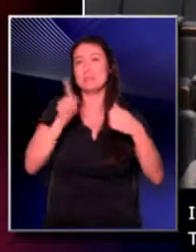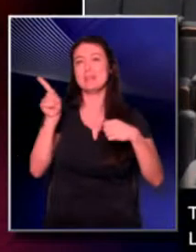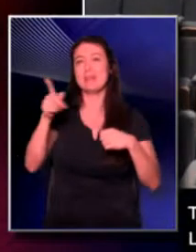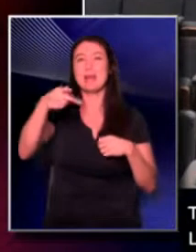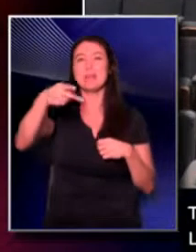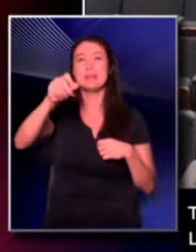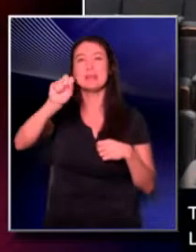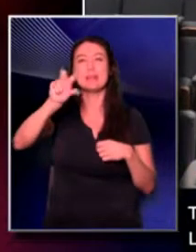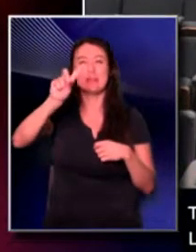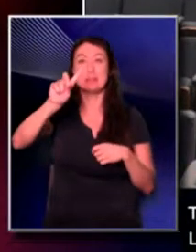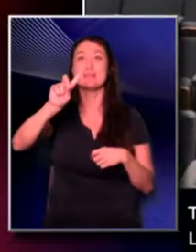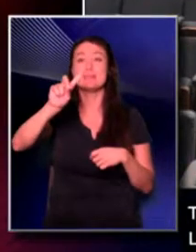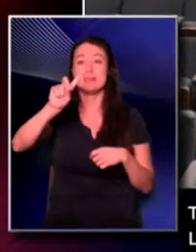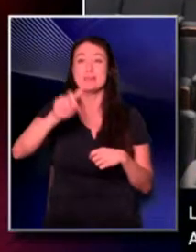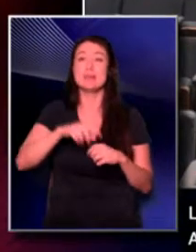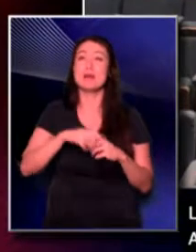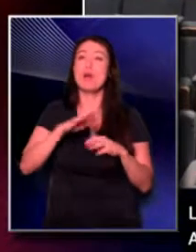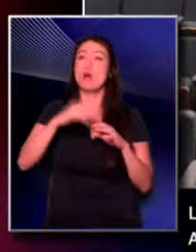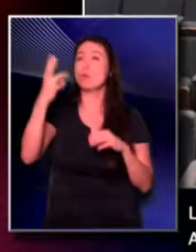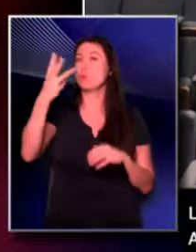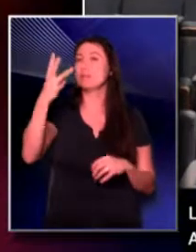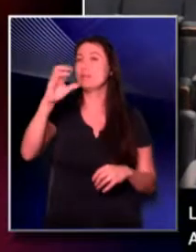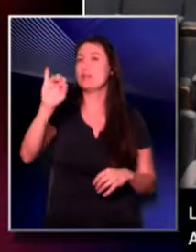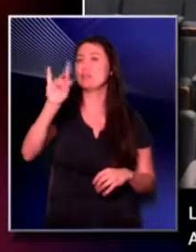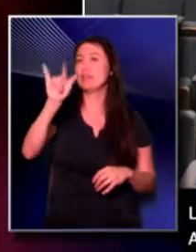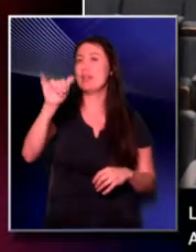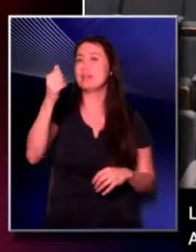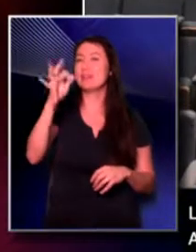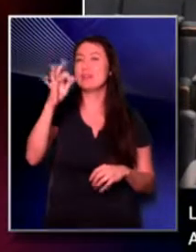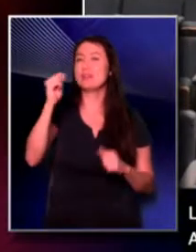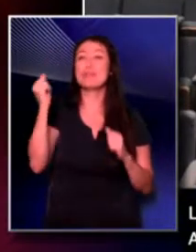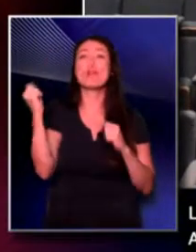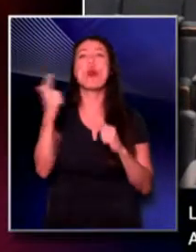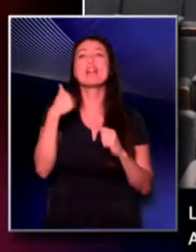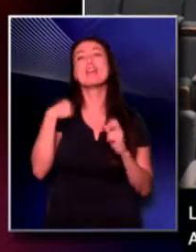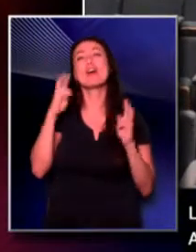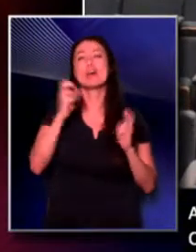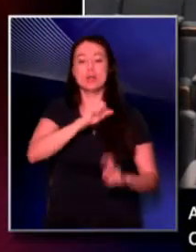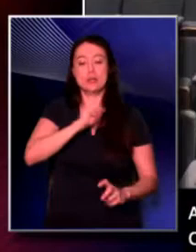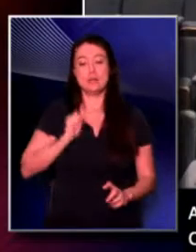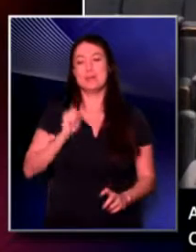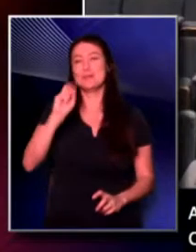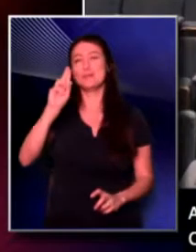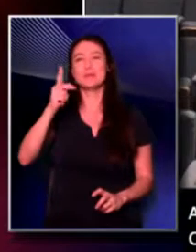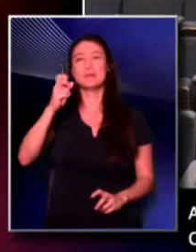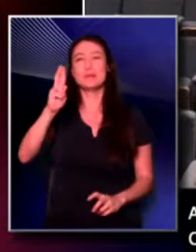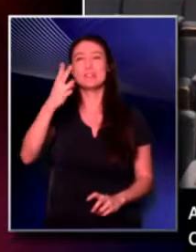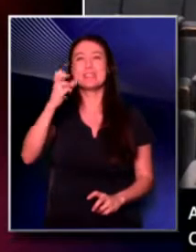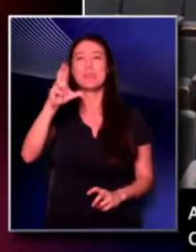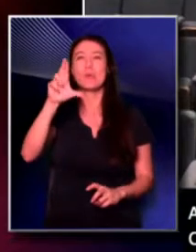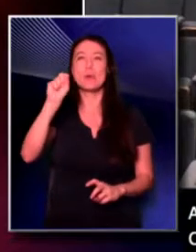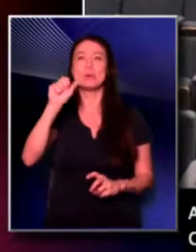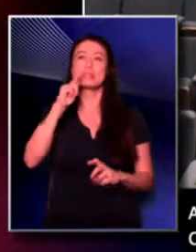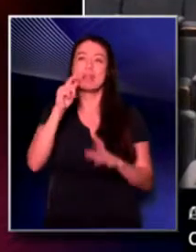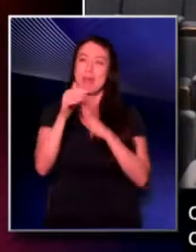Day School campus on Wednesday, July 19th, for all our superheroes that lead our